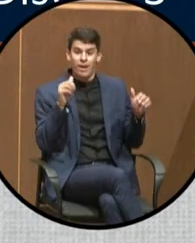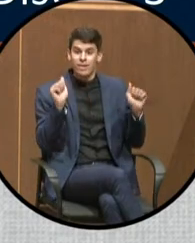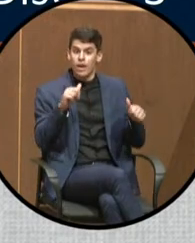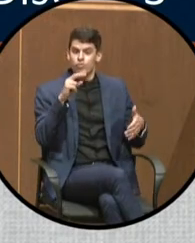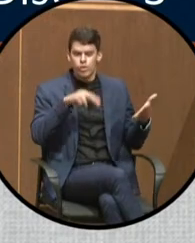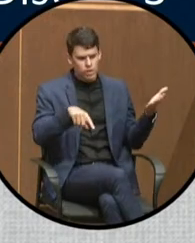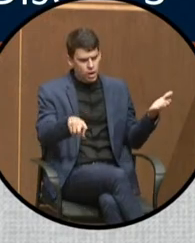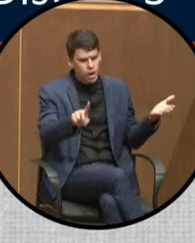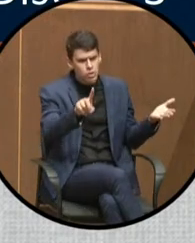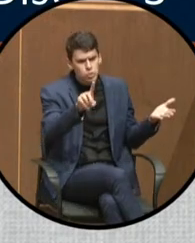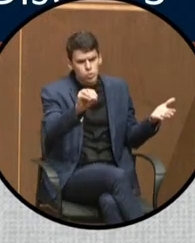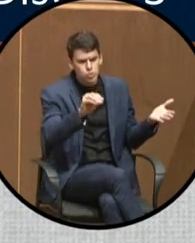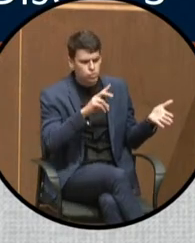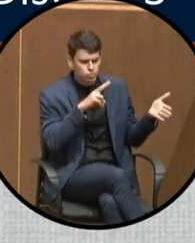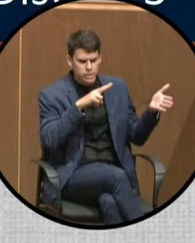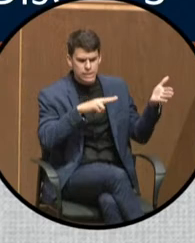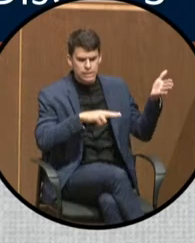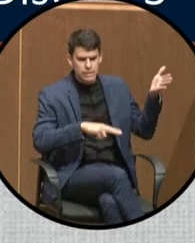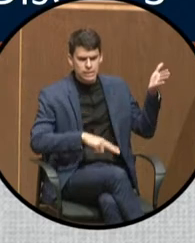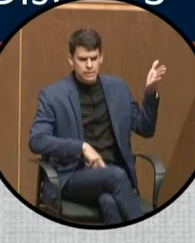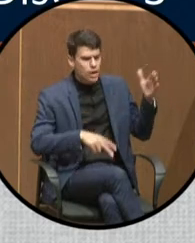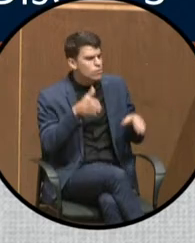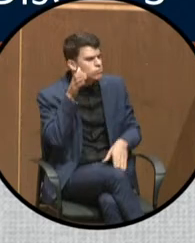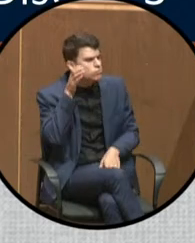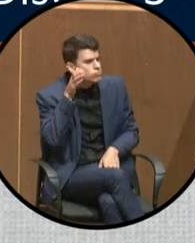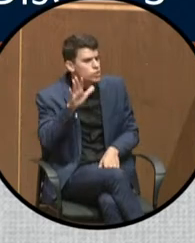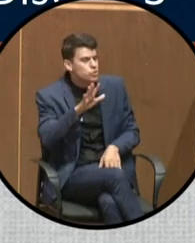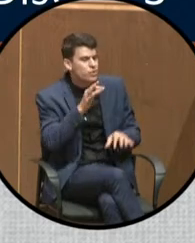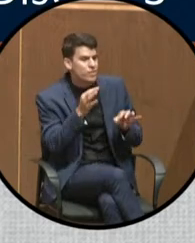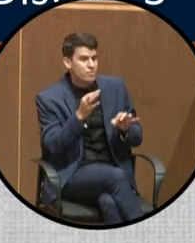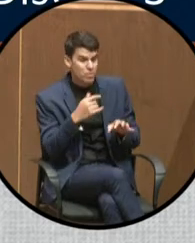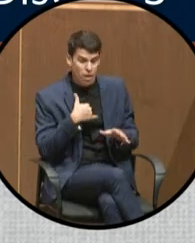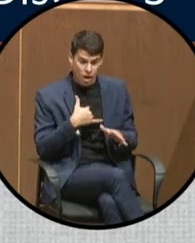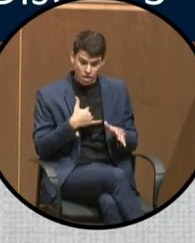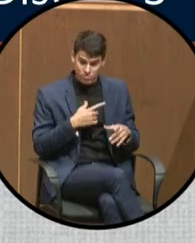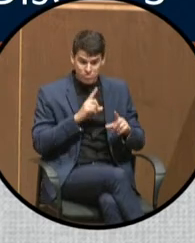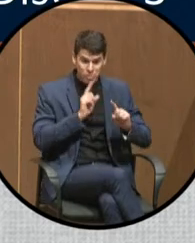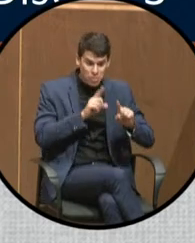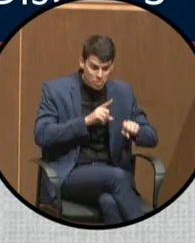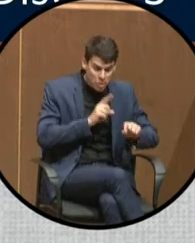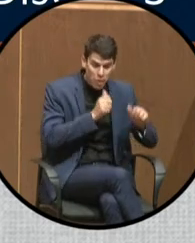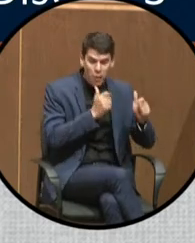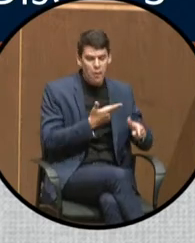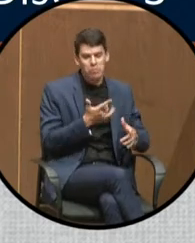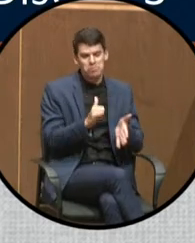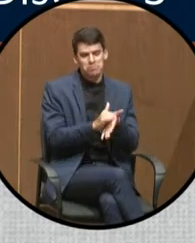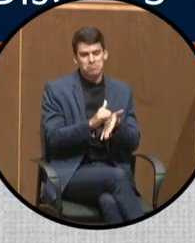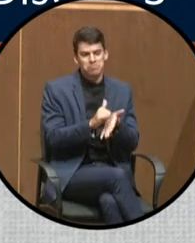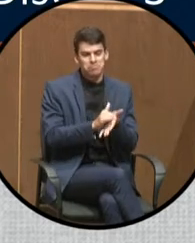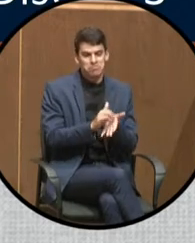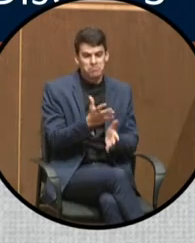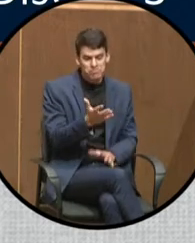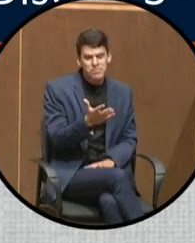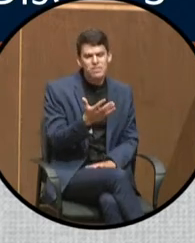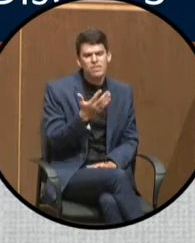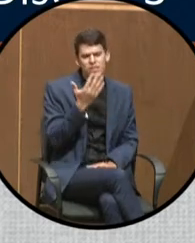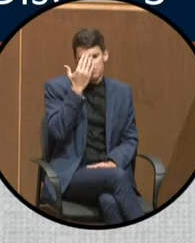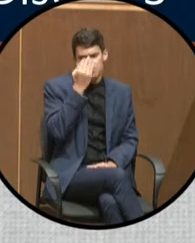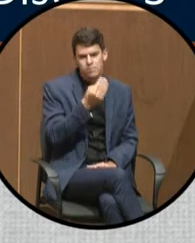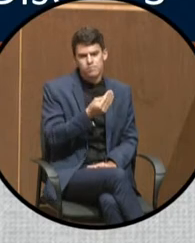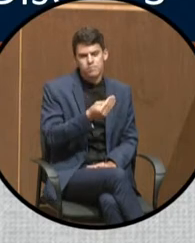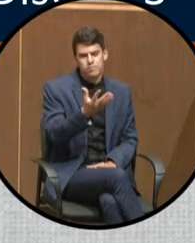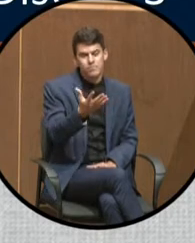do read all of them and listen to your input, but it's impossible to respond. I also want you to know that this